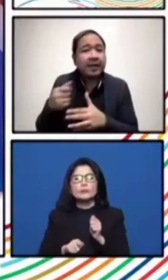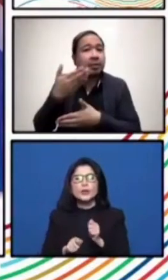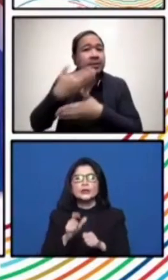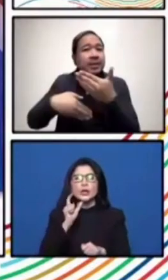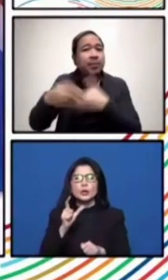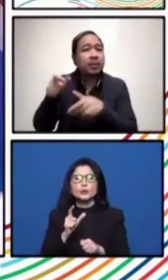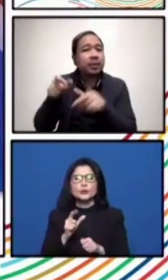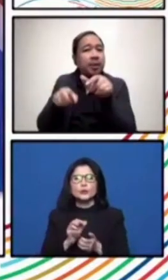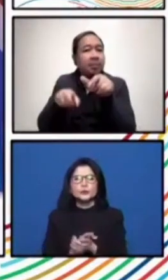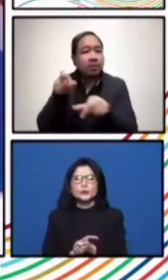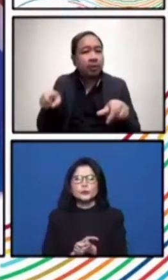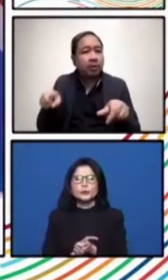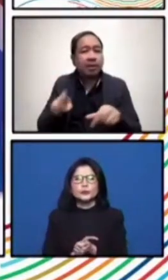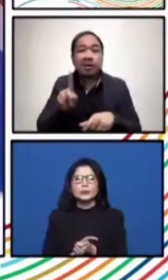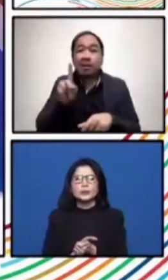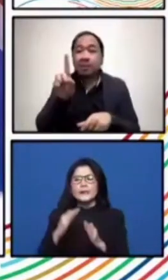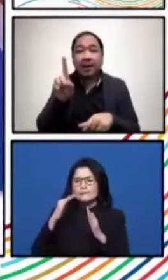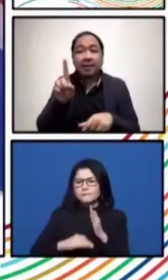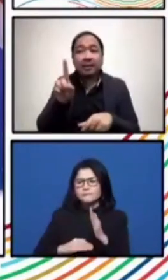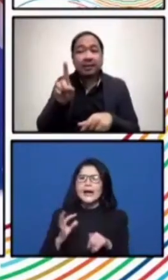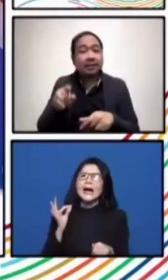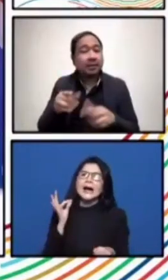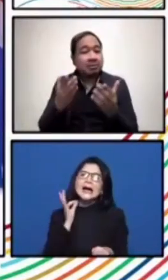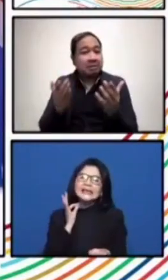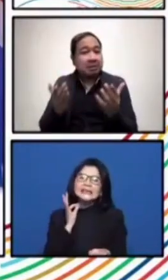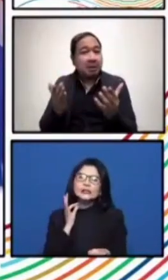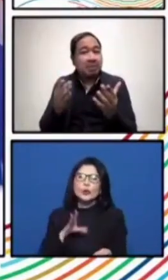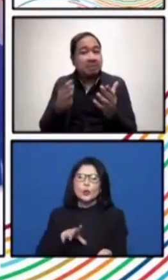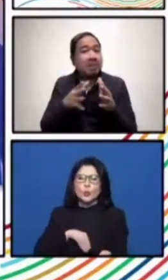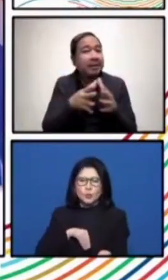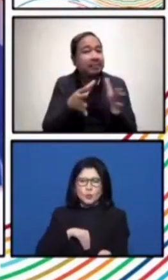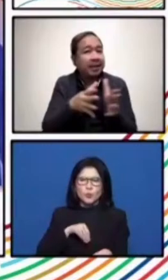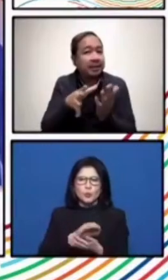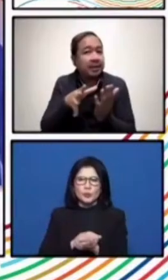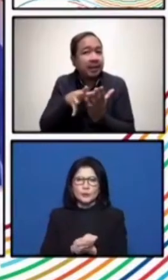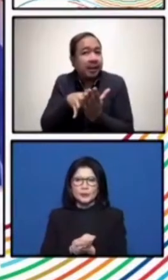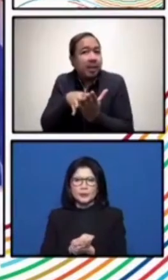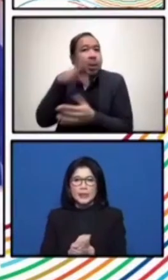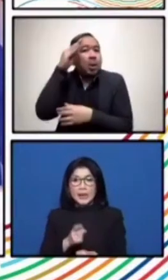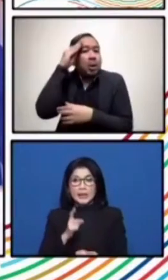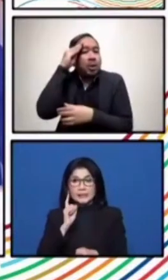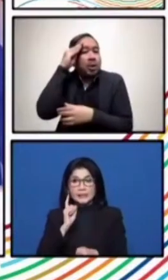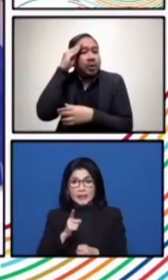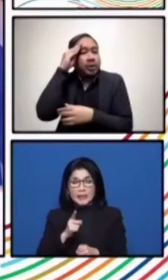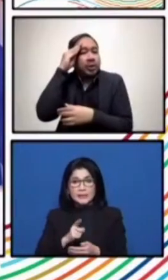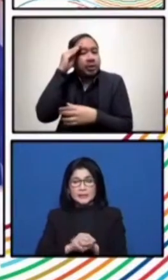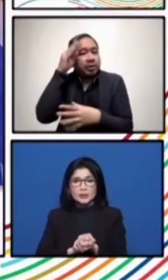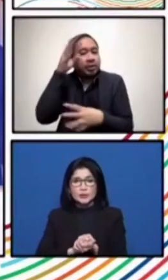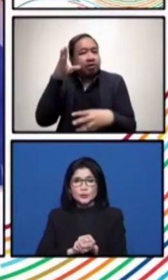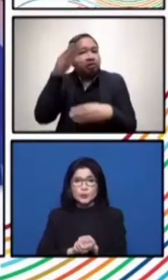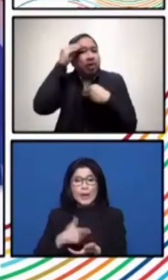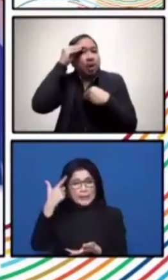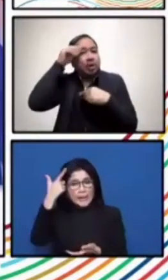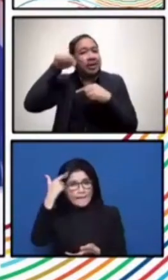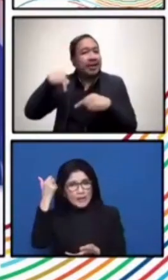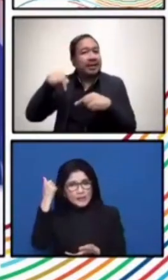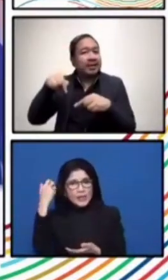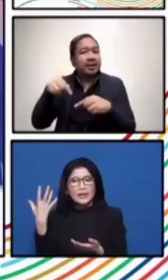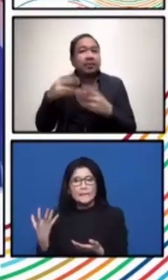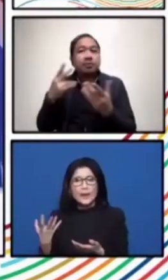today the lesson we learned with one of the lessons we learned from this exercise was the